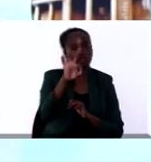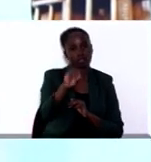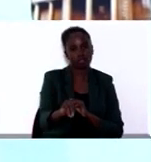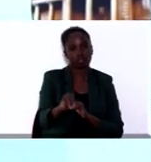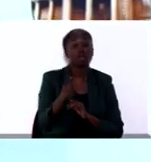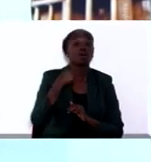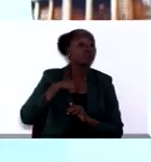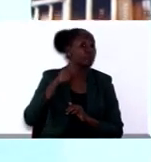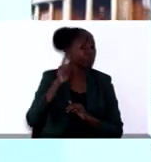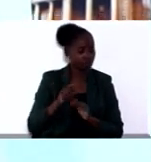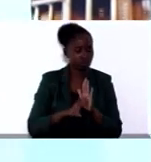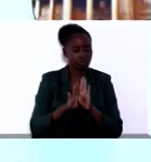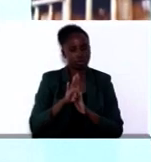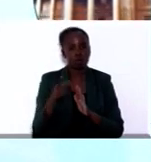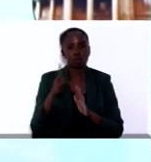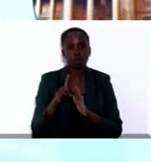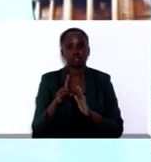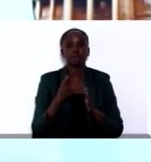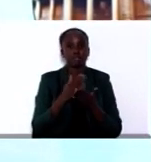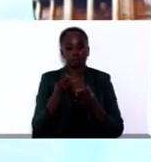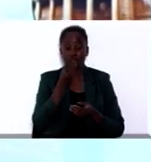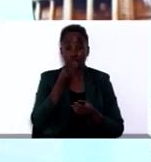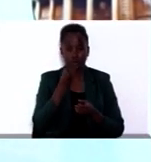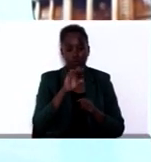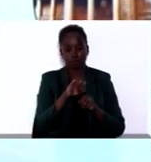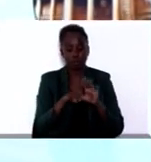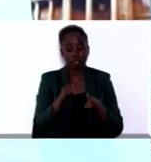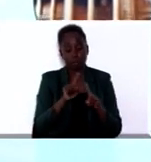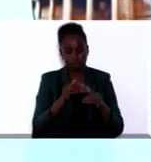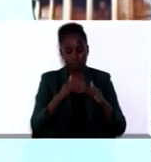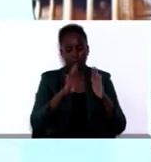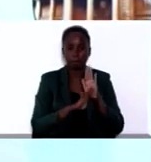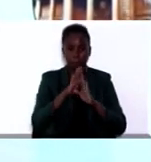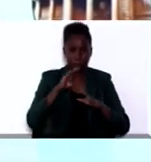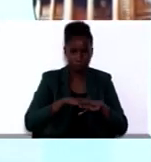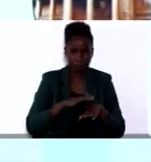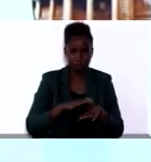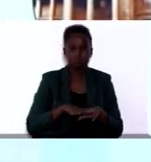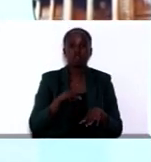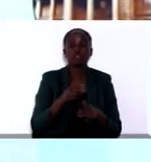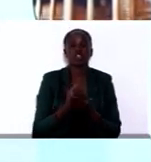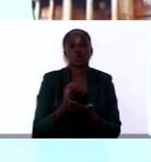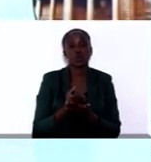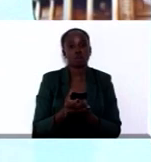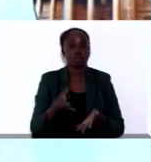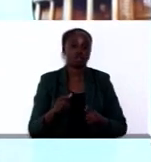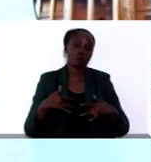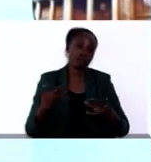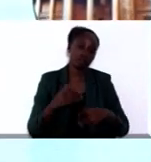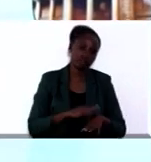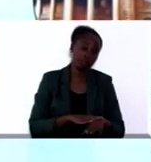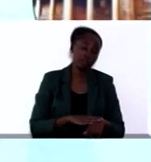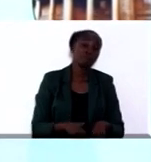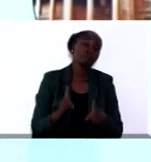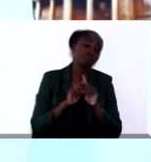action to reduce the carbon footprint. We must build the low carbon economy in our lifetime. But we need a